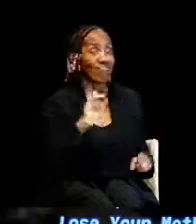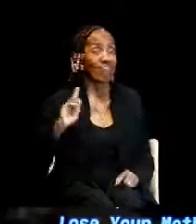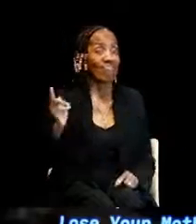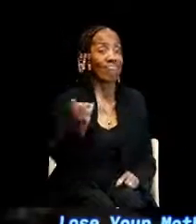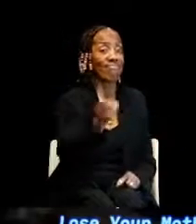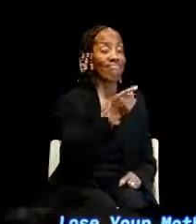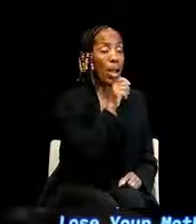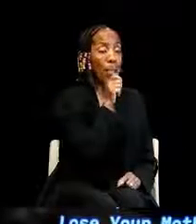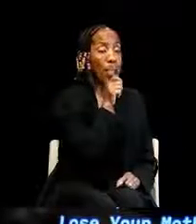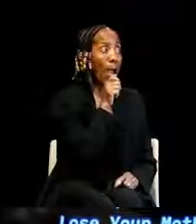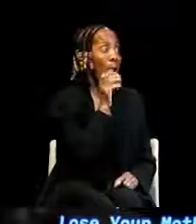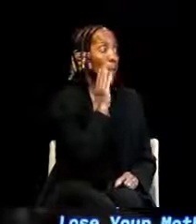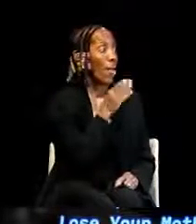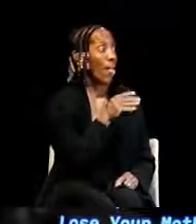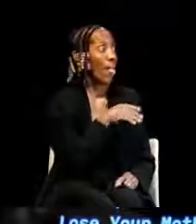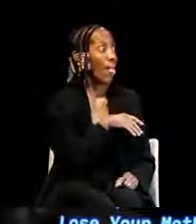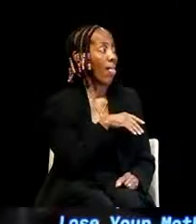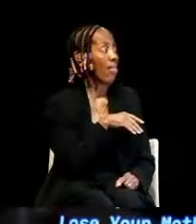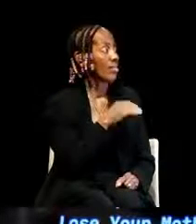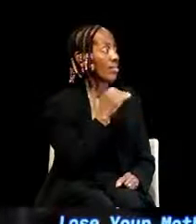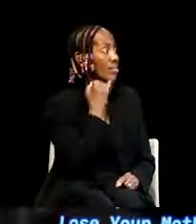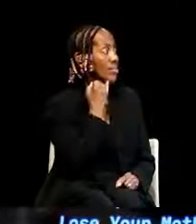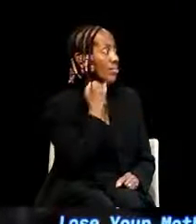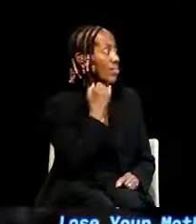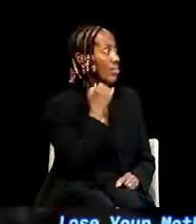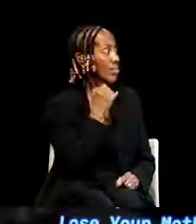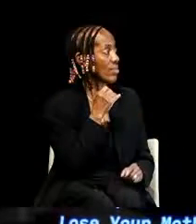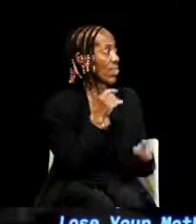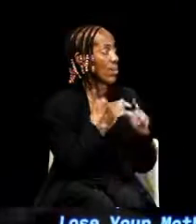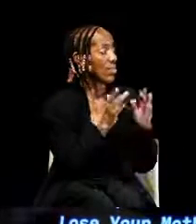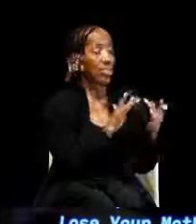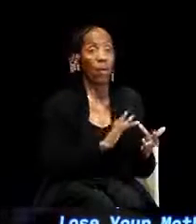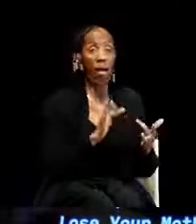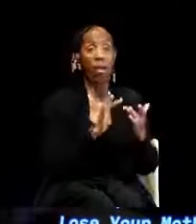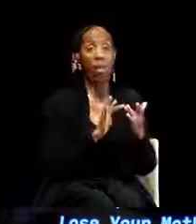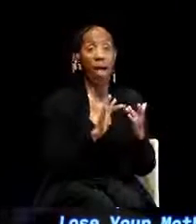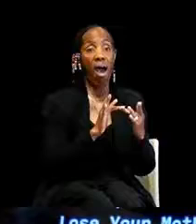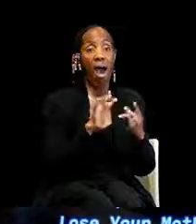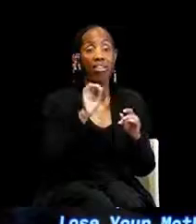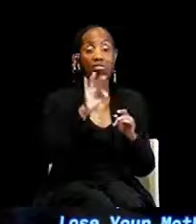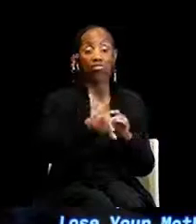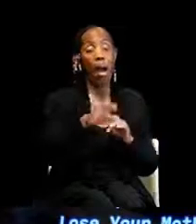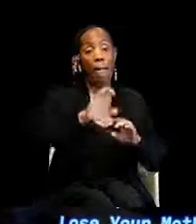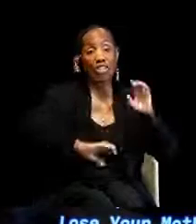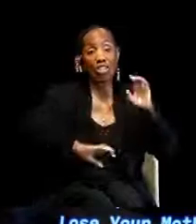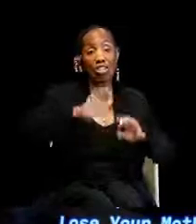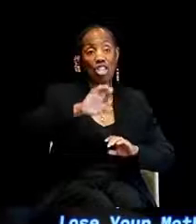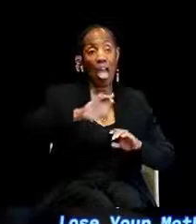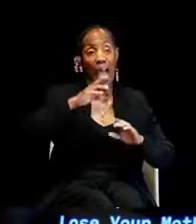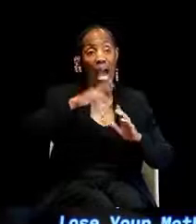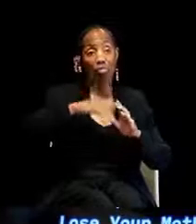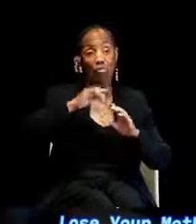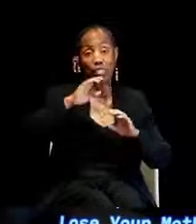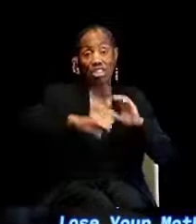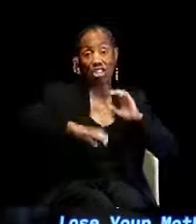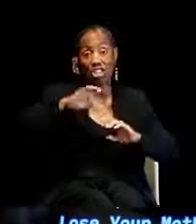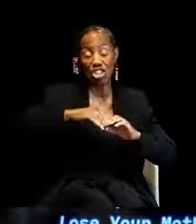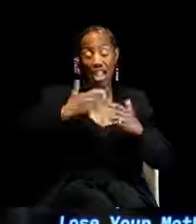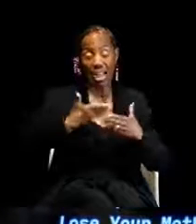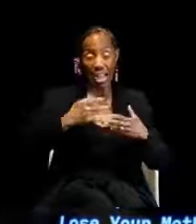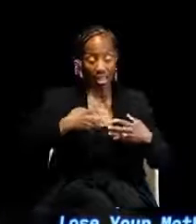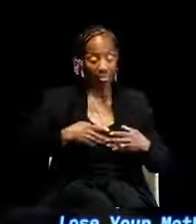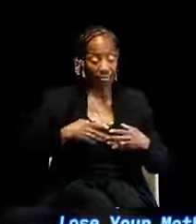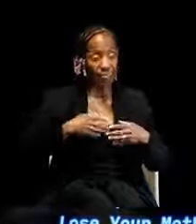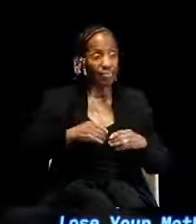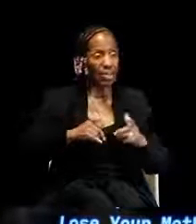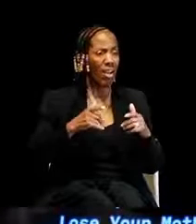Hey, Sabina. But also, if you are joining us online and you have a question, you can put it in the chat, and then I'm going to see it here. We're going to try. This is the first